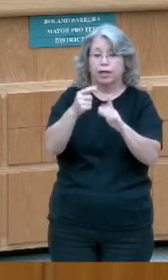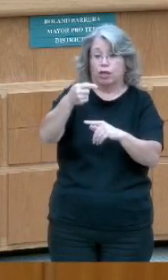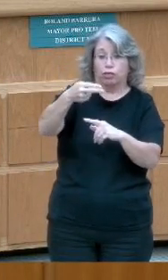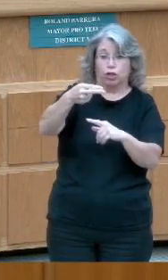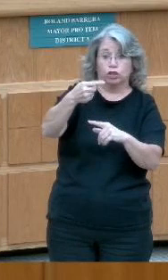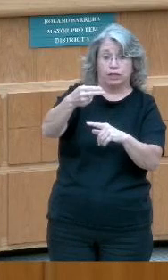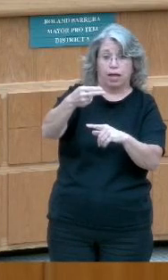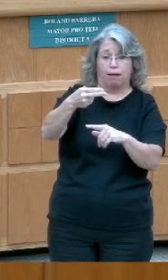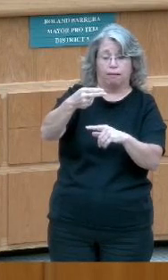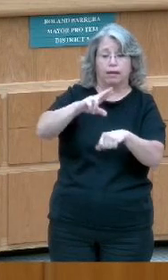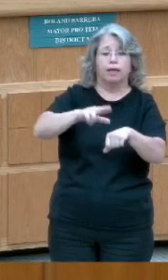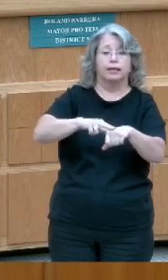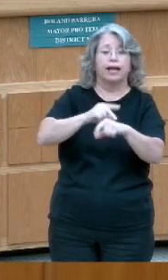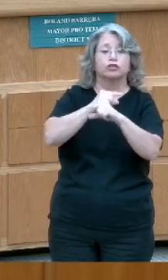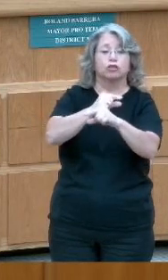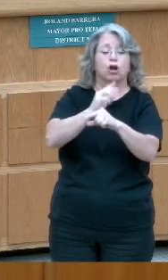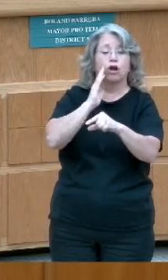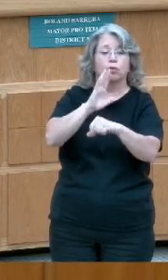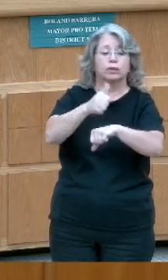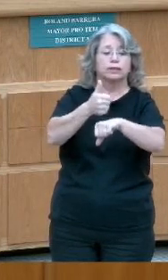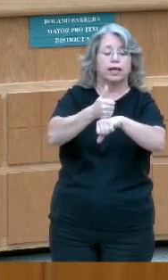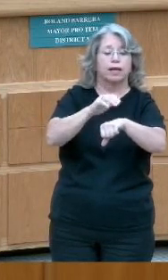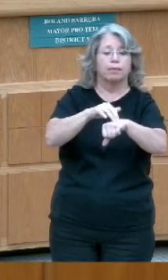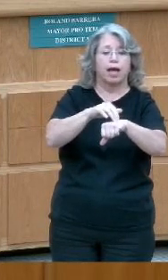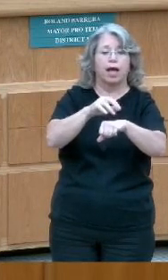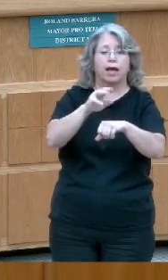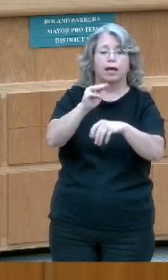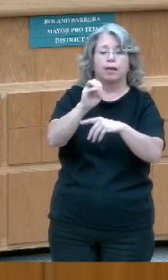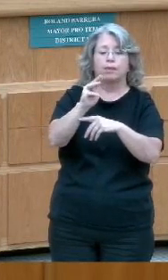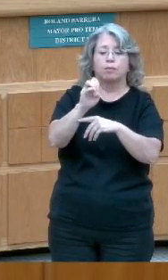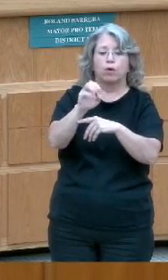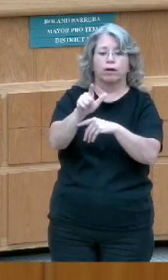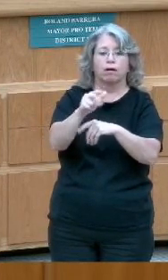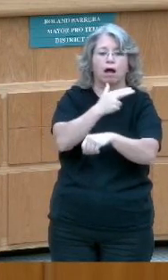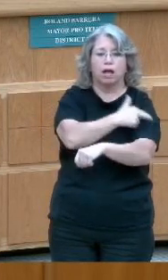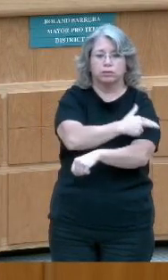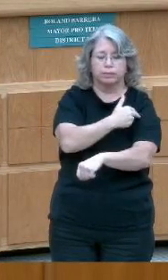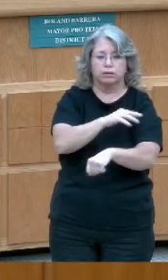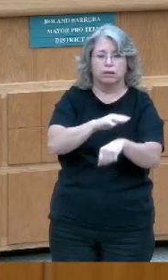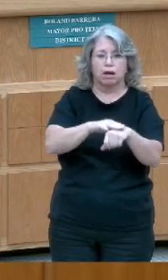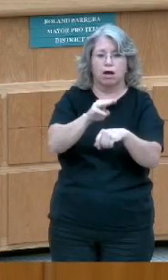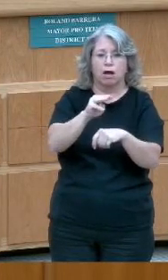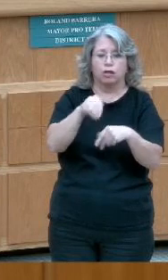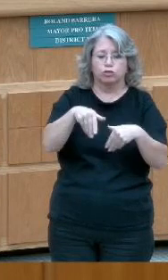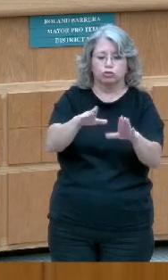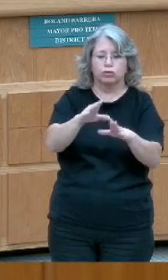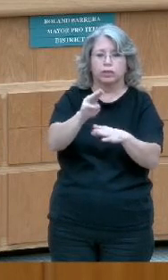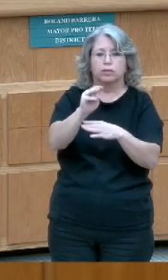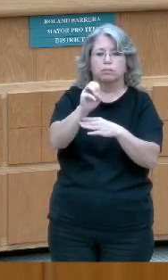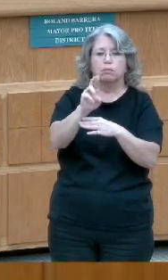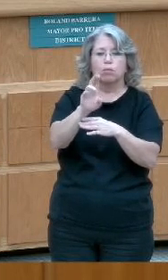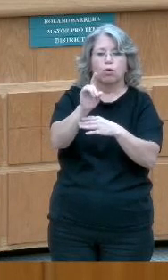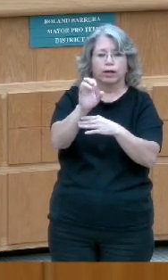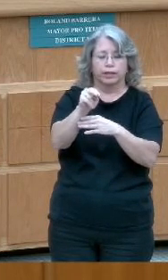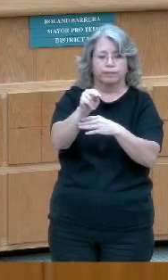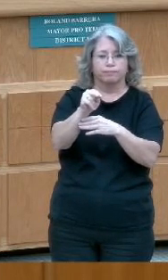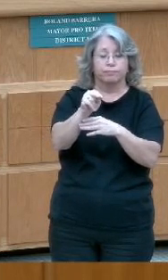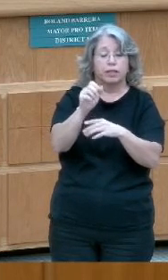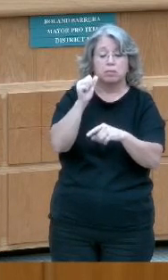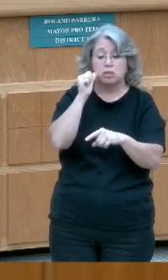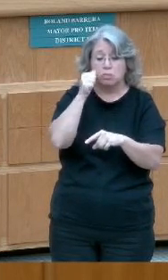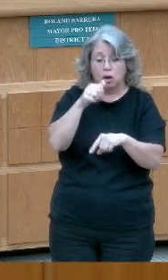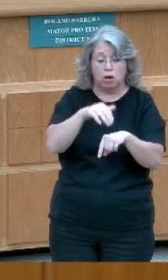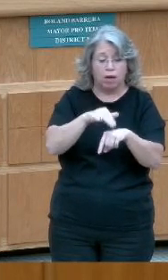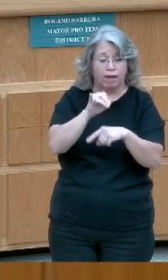Memorial Hospital site on Morgan Street. Tomorrow, they're at the fairgrounds. If you will make that appointment, they will let you